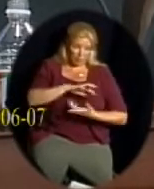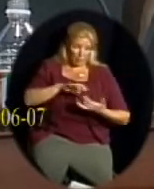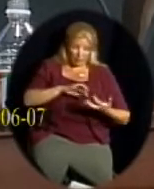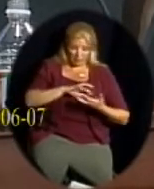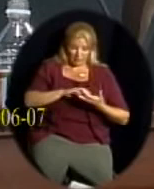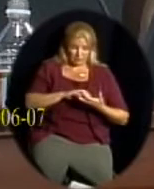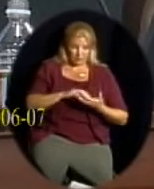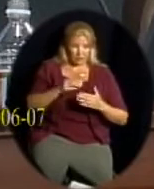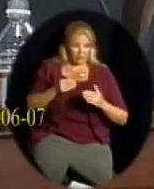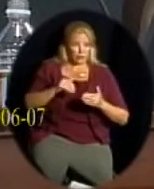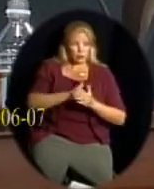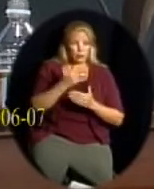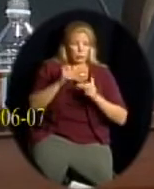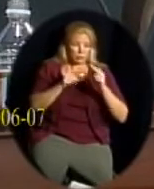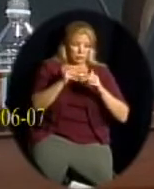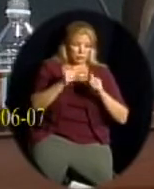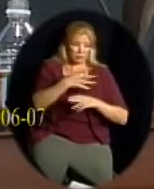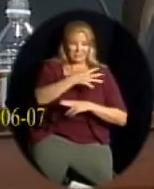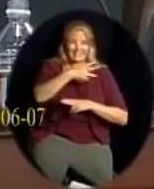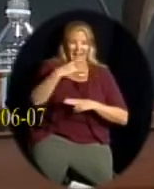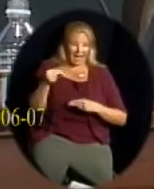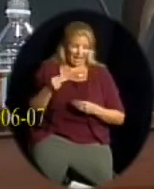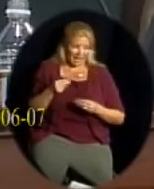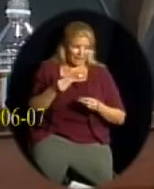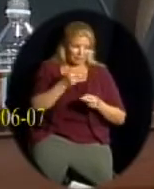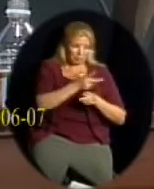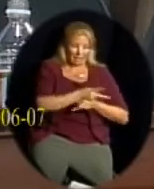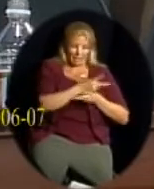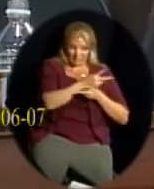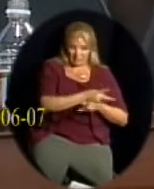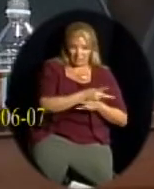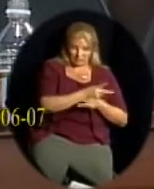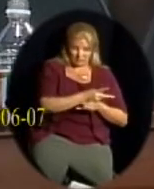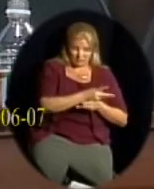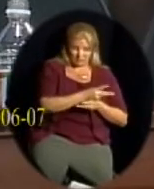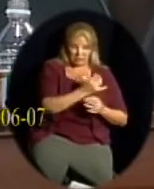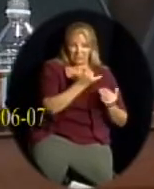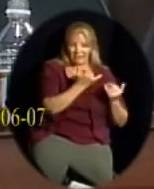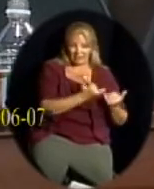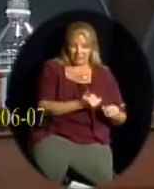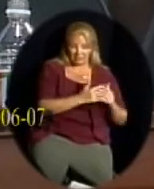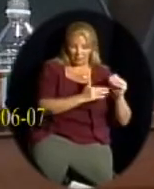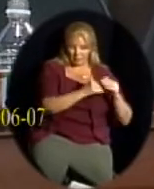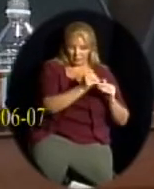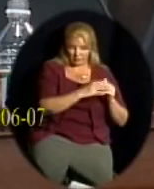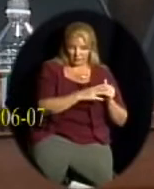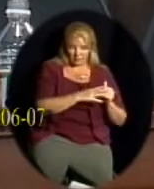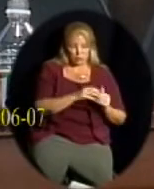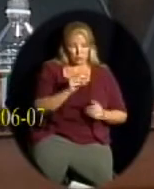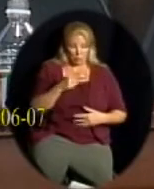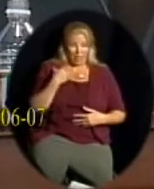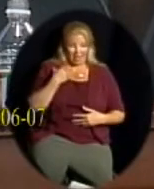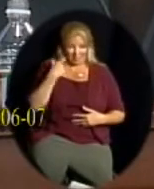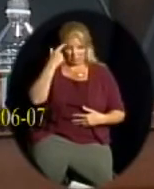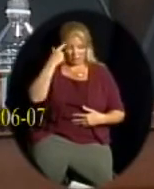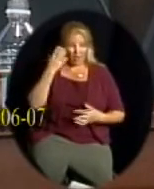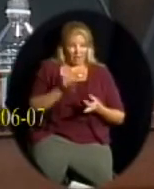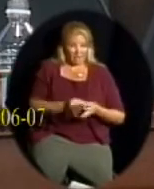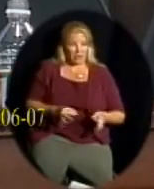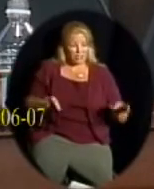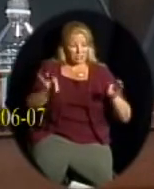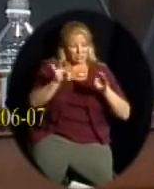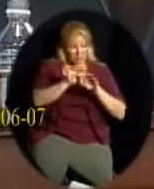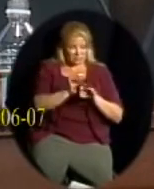significant because we're looking at 2 different areas, and there are significant needs in both areas.